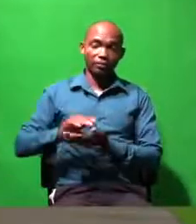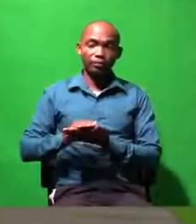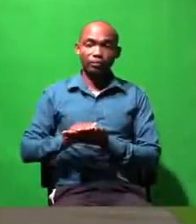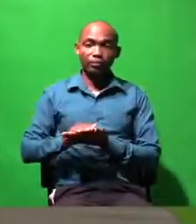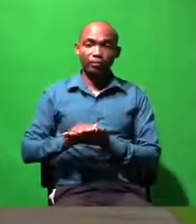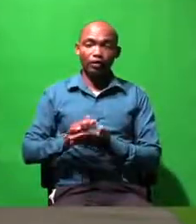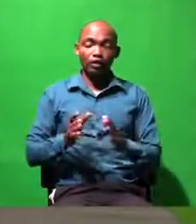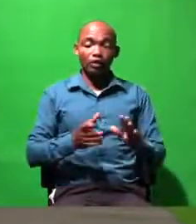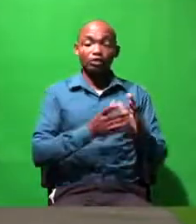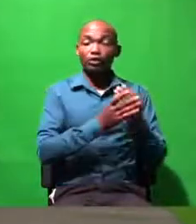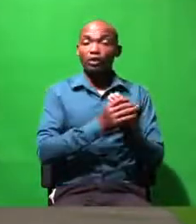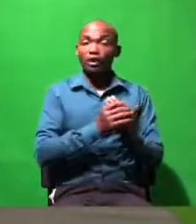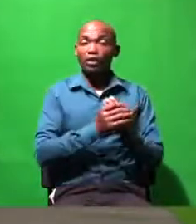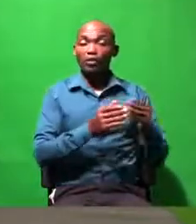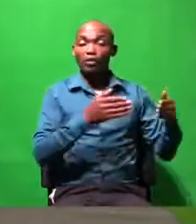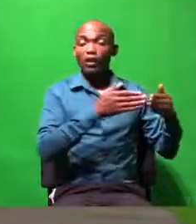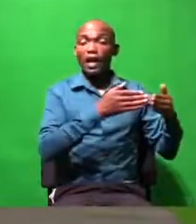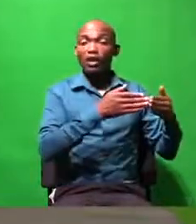and angle